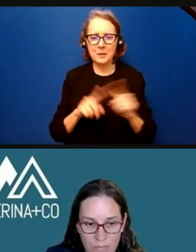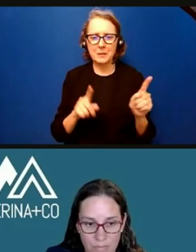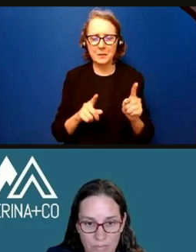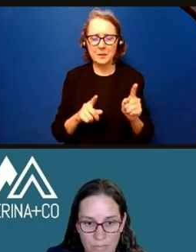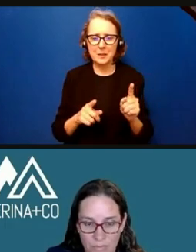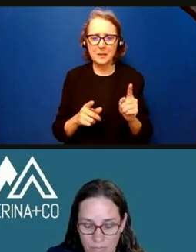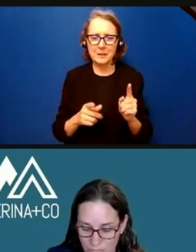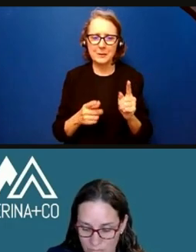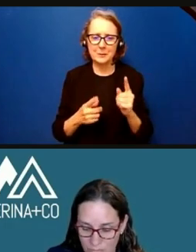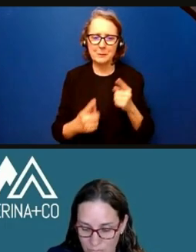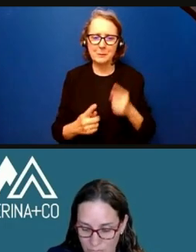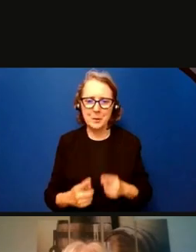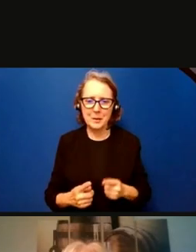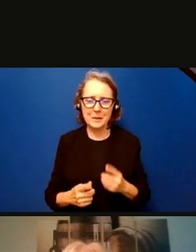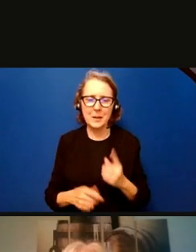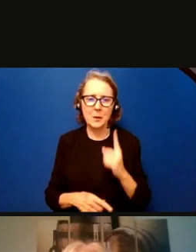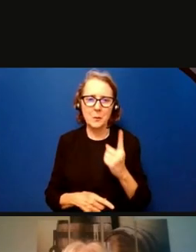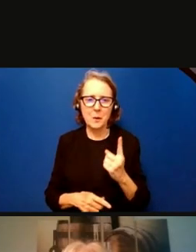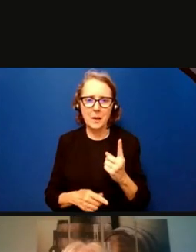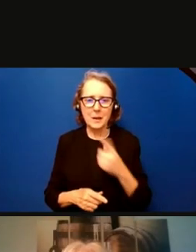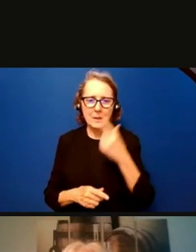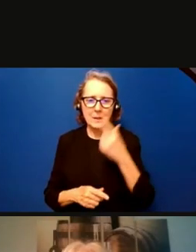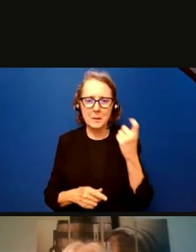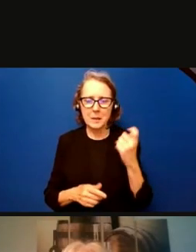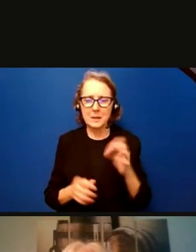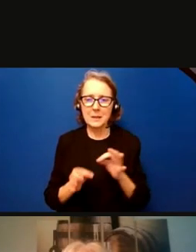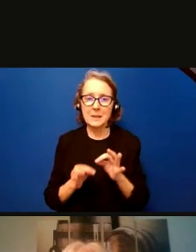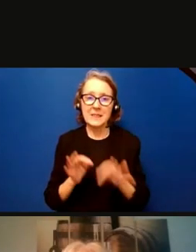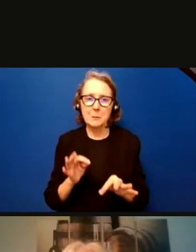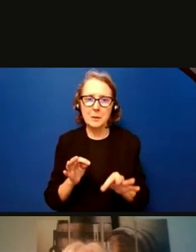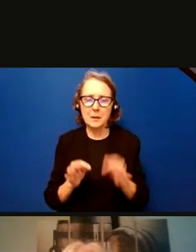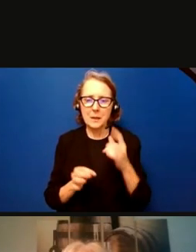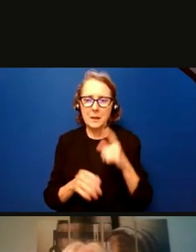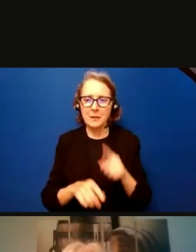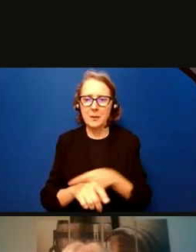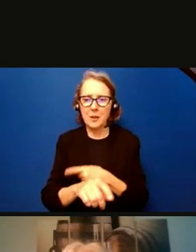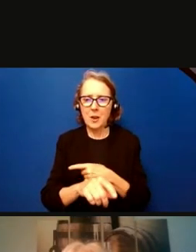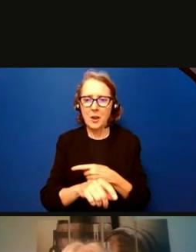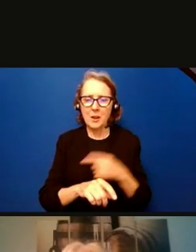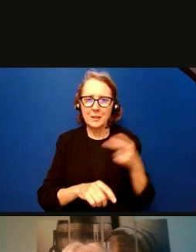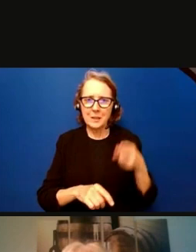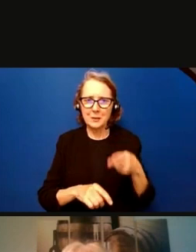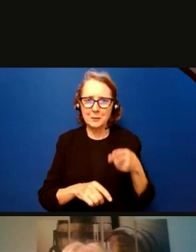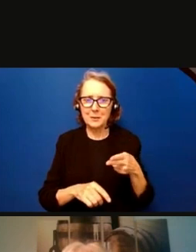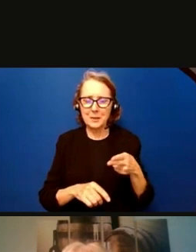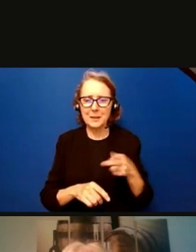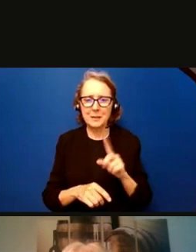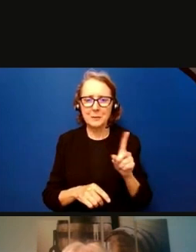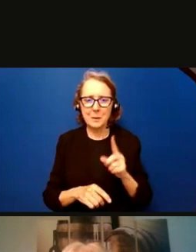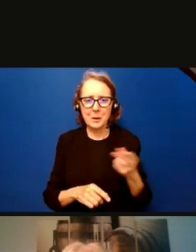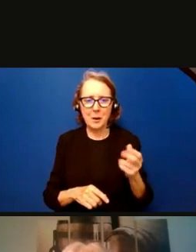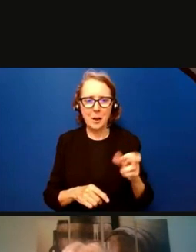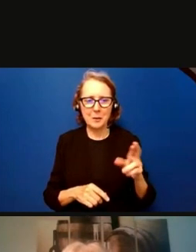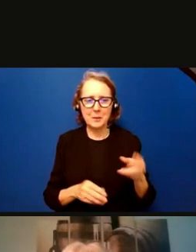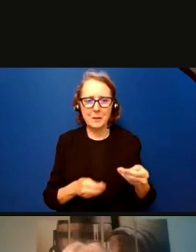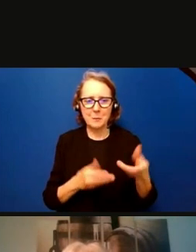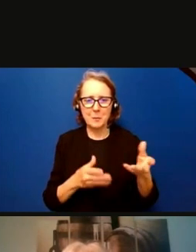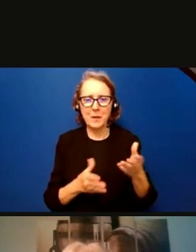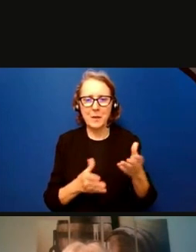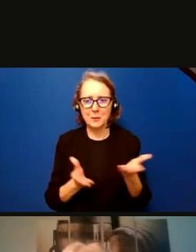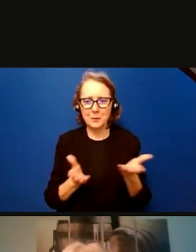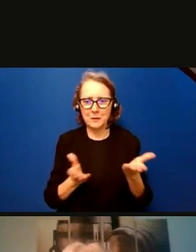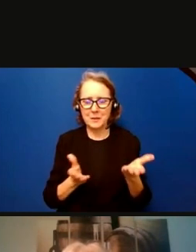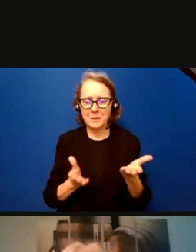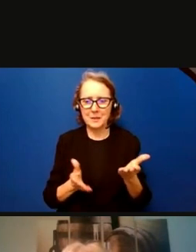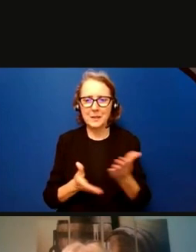that. One of it is simply the longstanding history of where haulers have provided service in